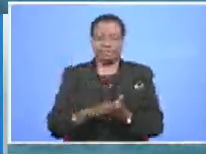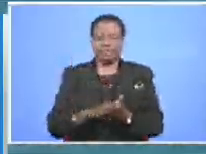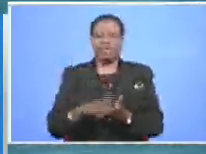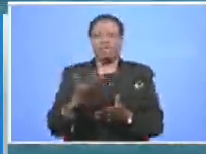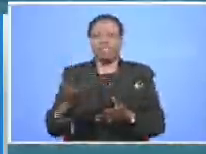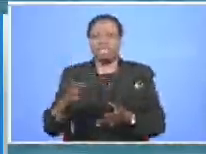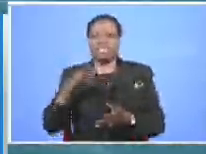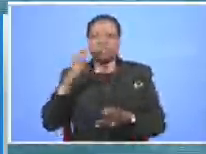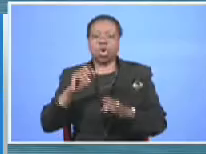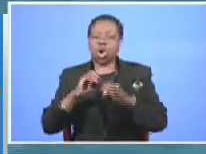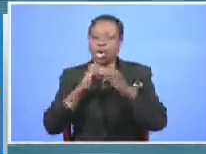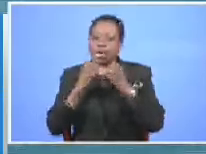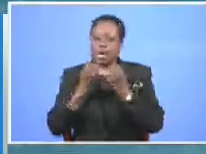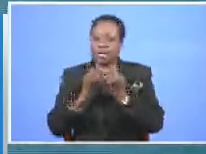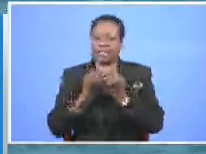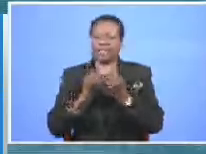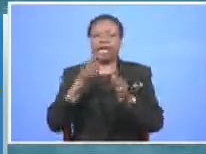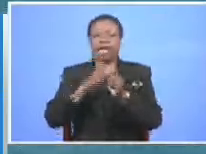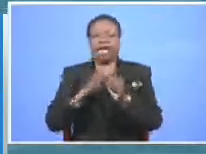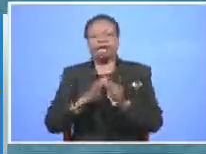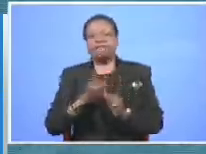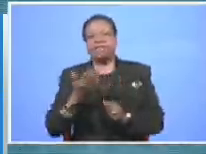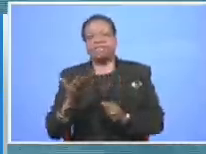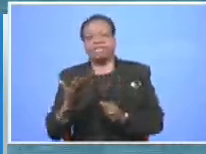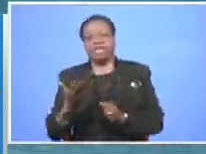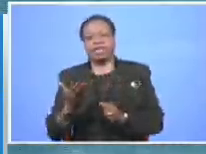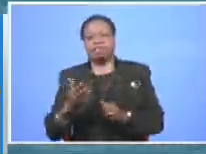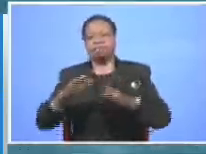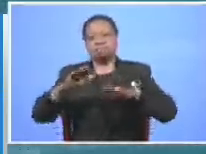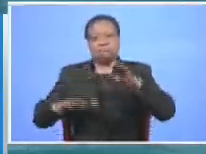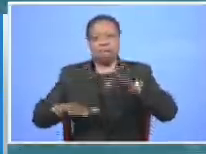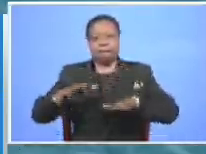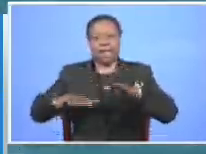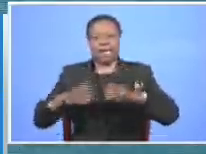organized, you notice that everything just balanced right out, and